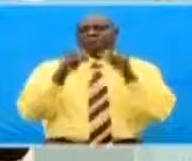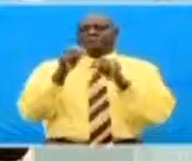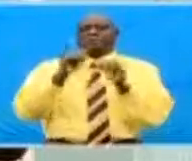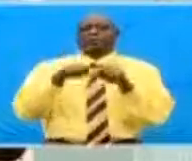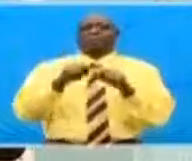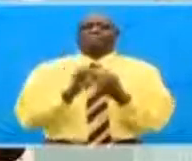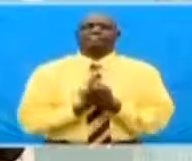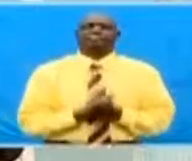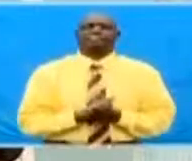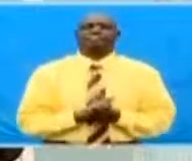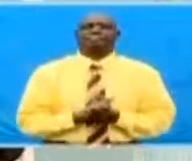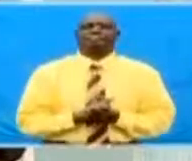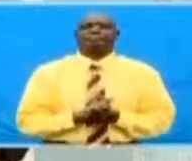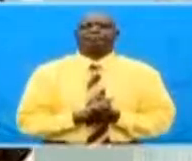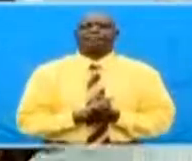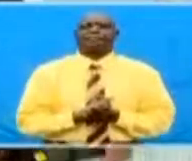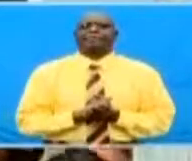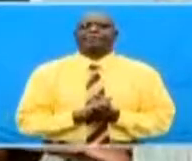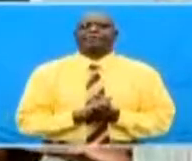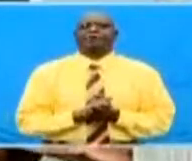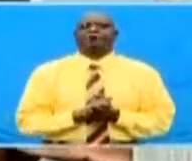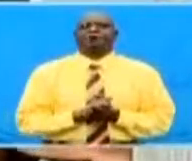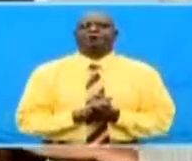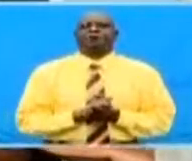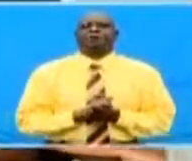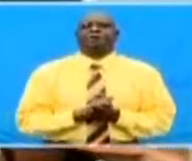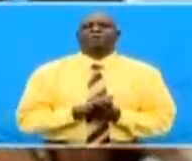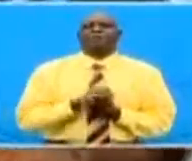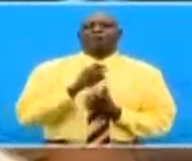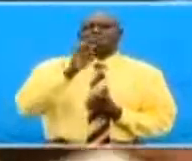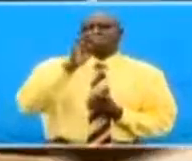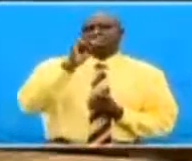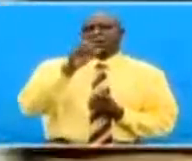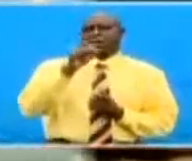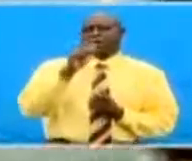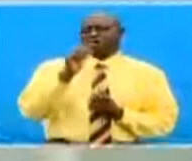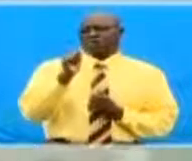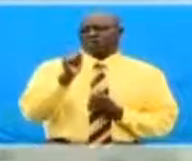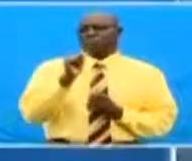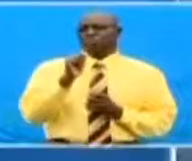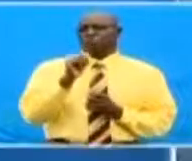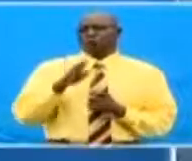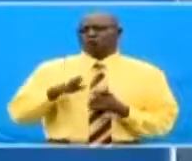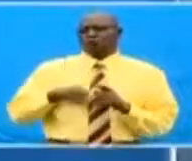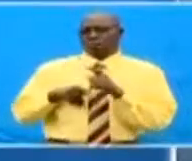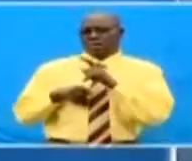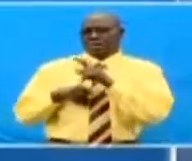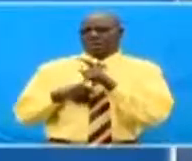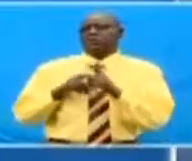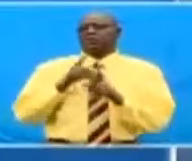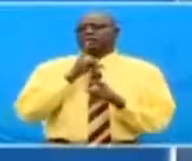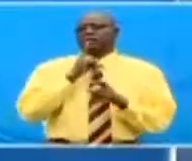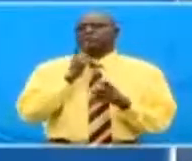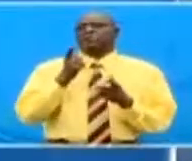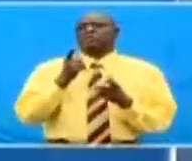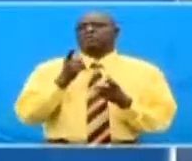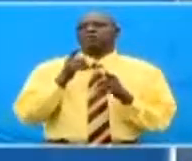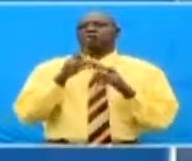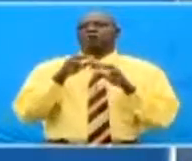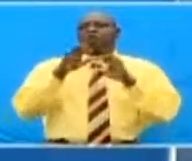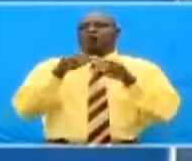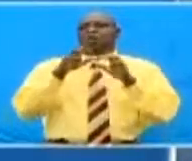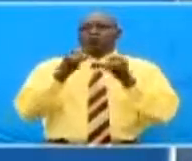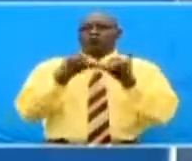else to add. Thank you. Martha, there was a lady there who talked about how she's tried farming and failed. And personally, I